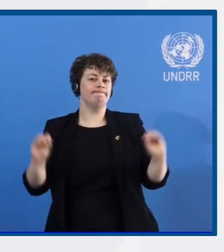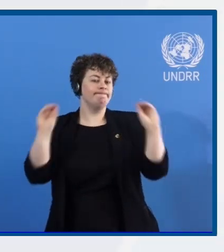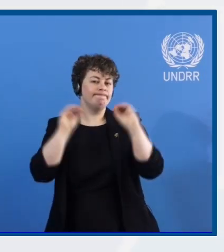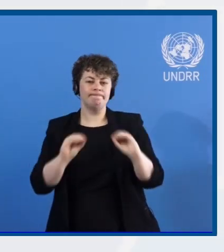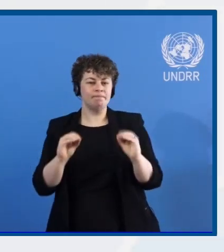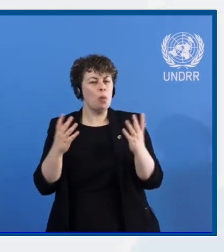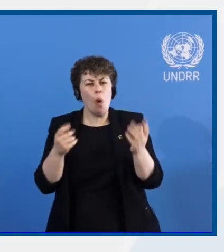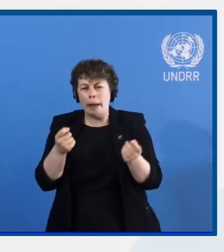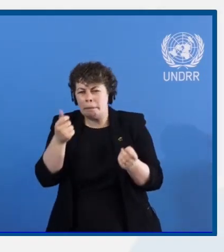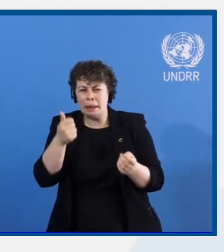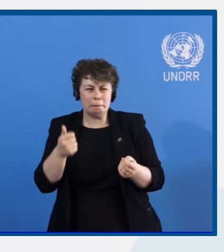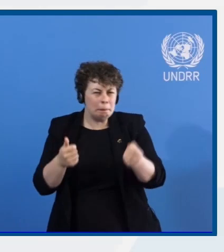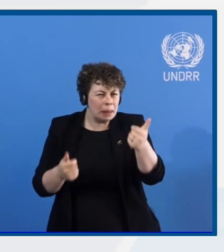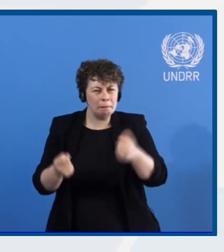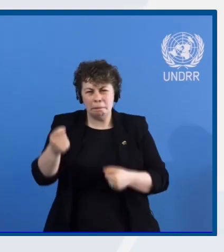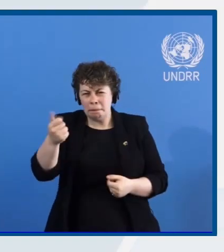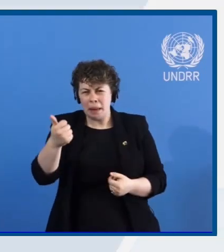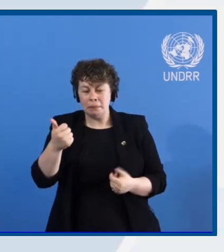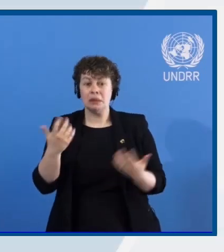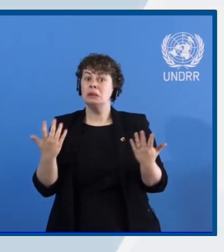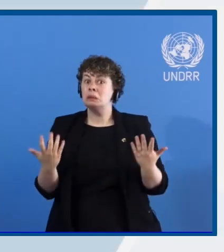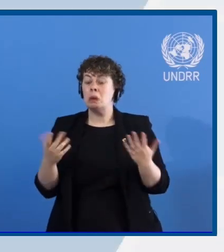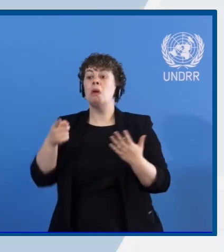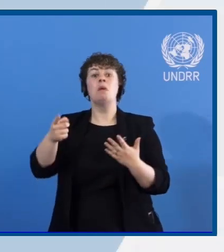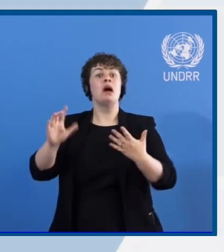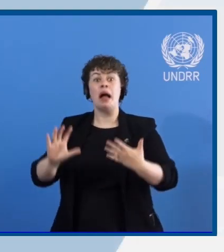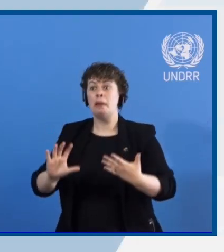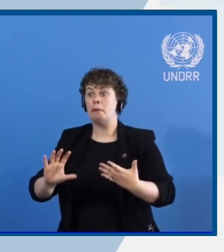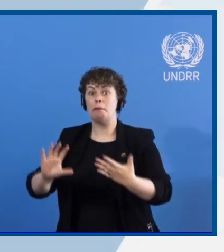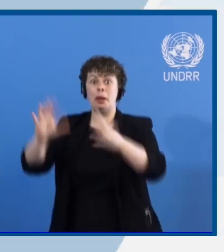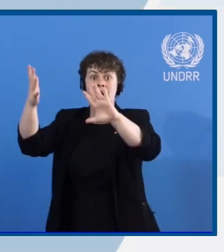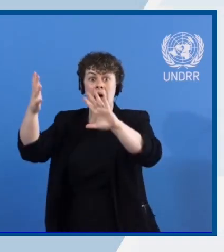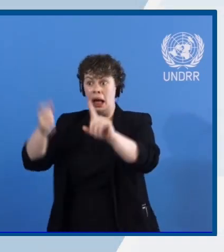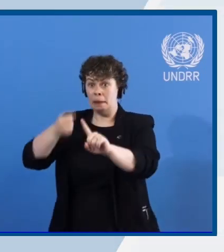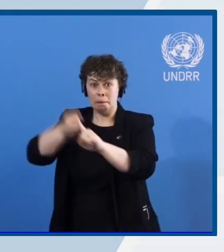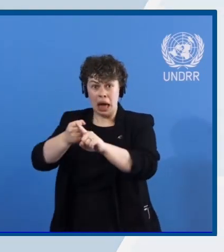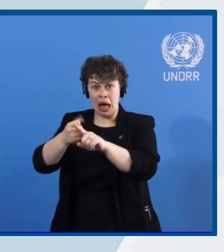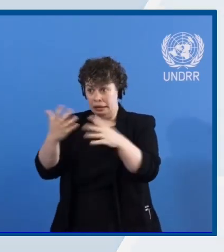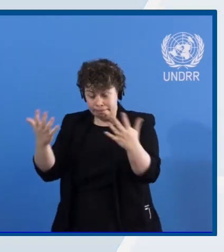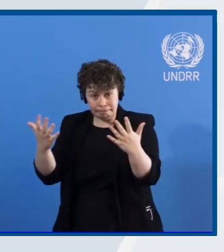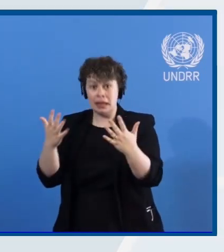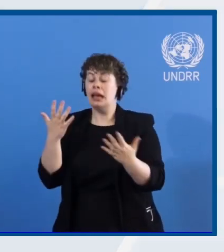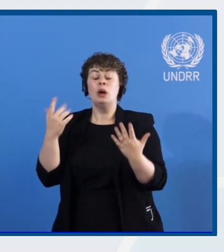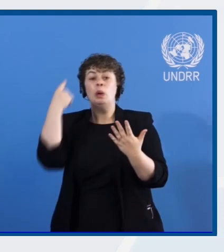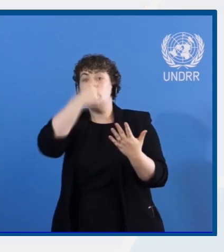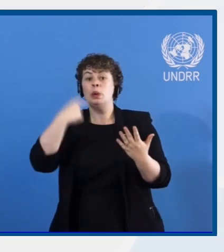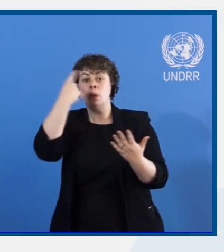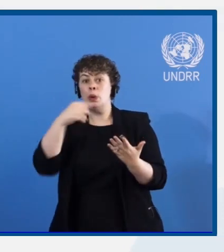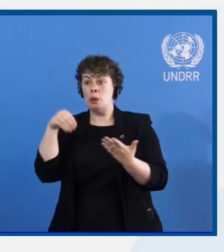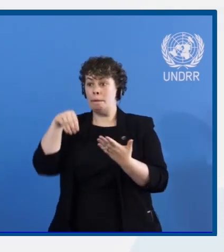risk. So this also means that many costs of disasters remain either external to or maybe